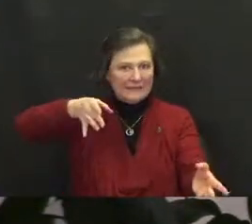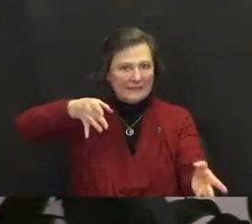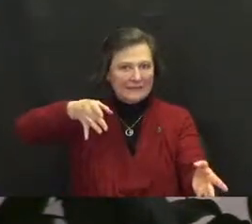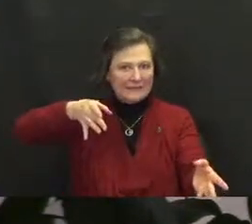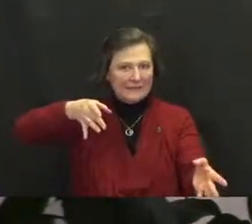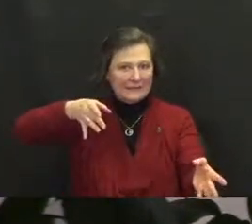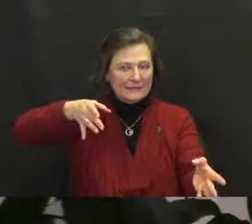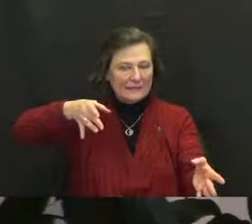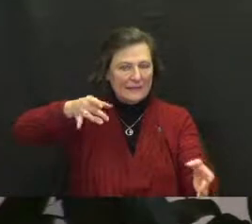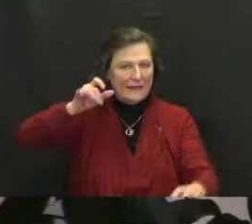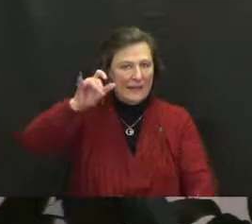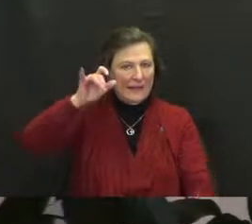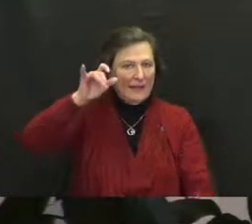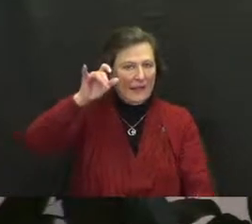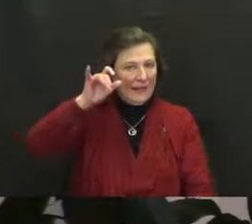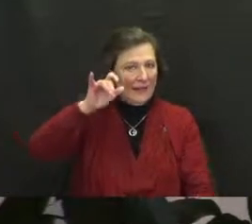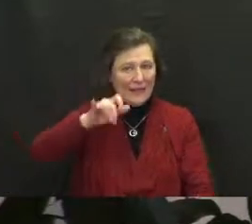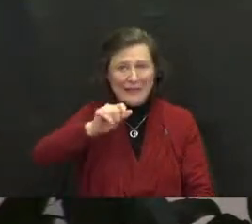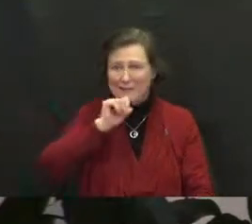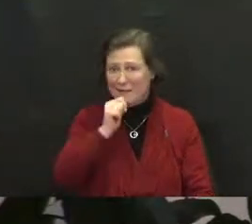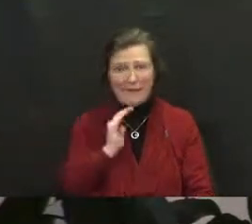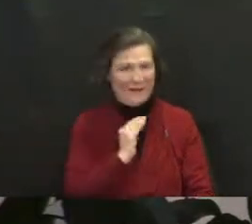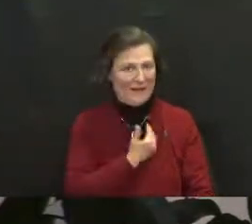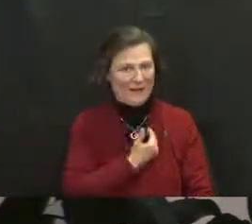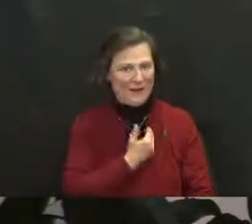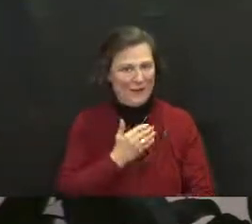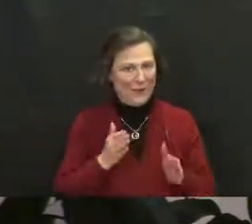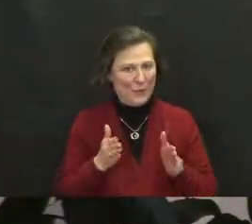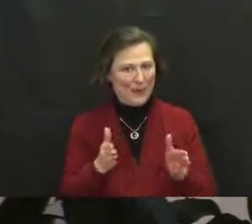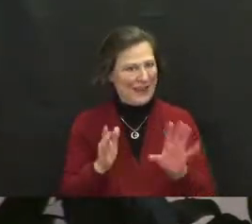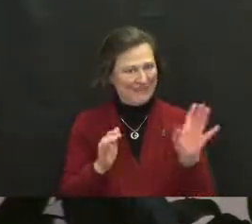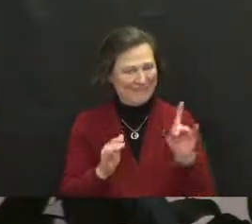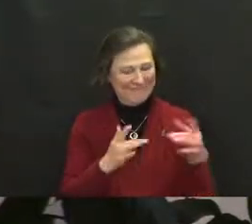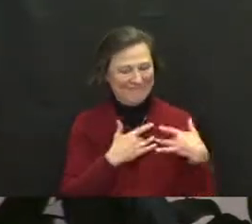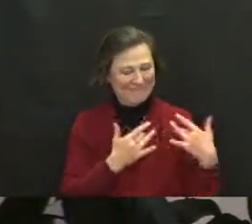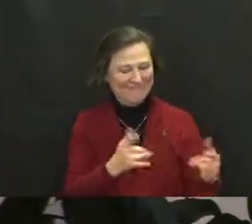And this is not our way. This is not our way.